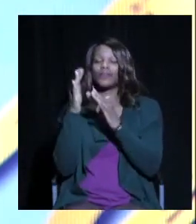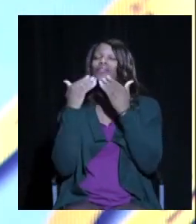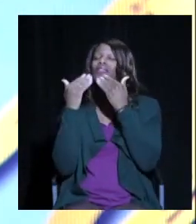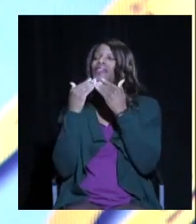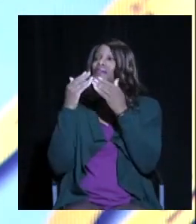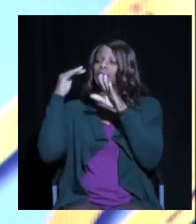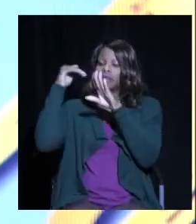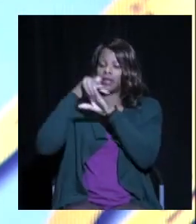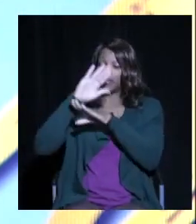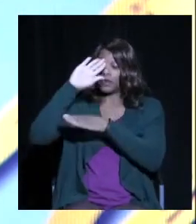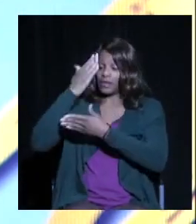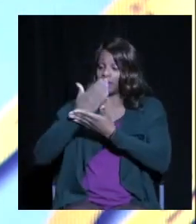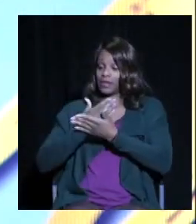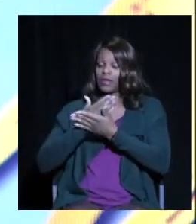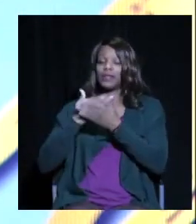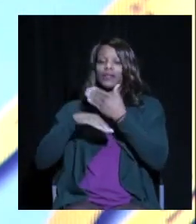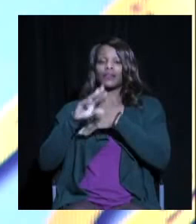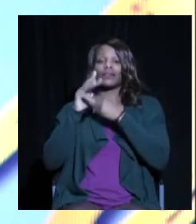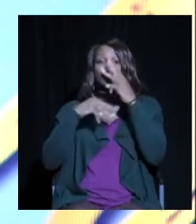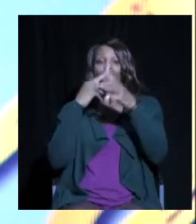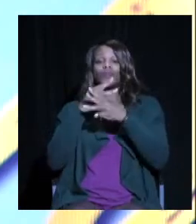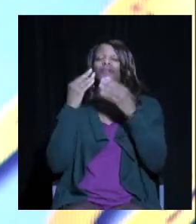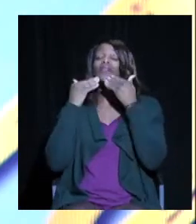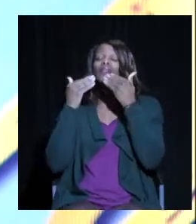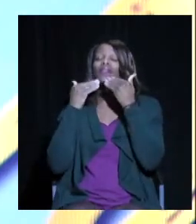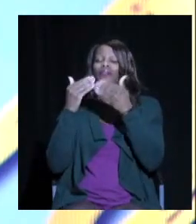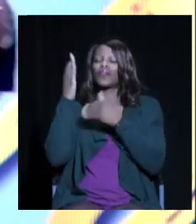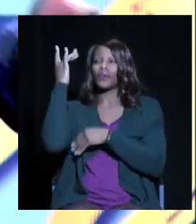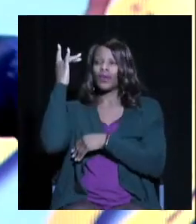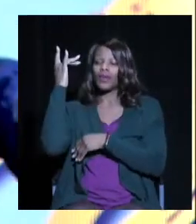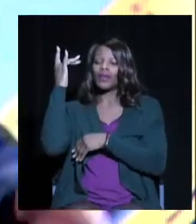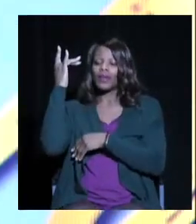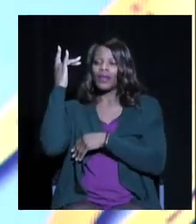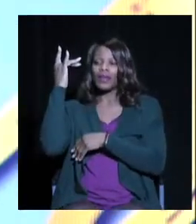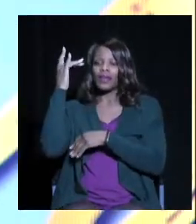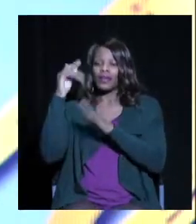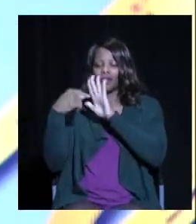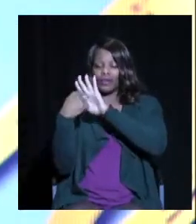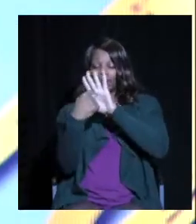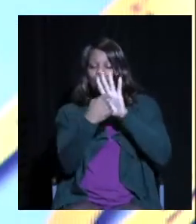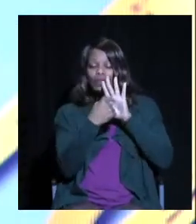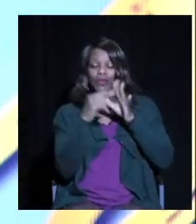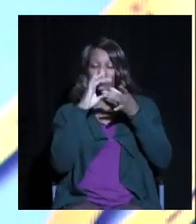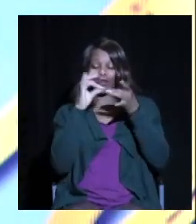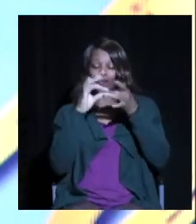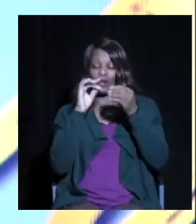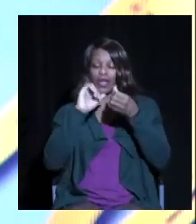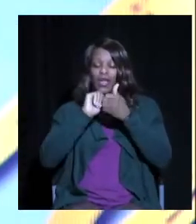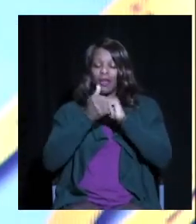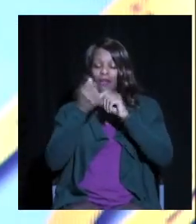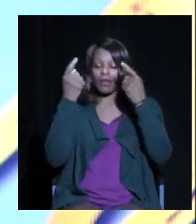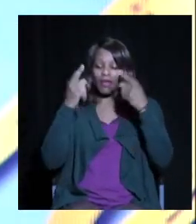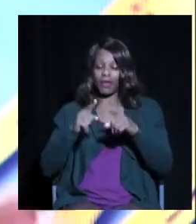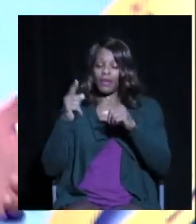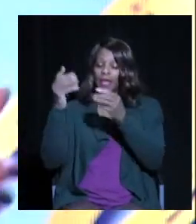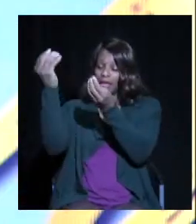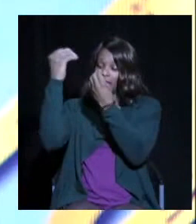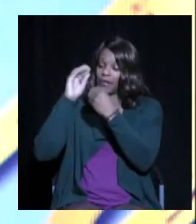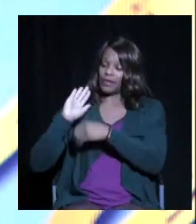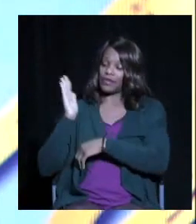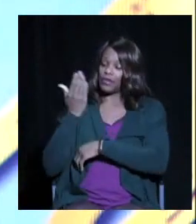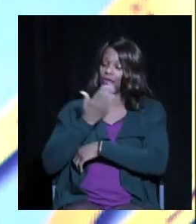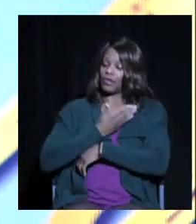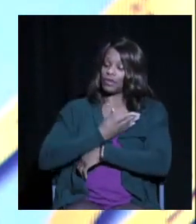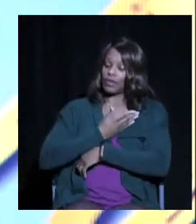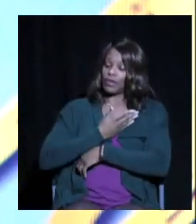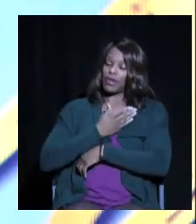world. Father, we even thank you for laying out this story about how it happened. Thank you for showing us your favor, God, and your